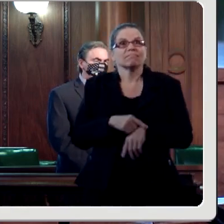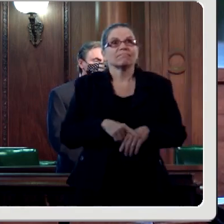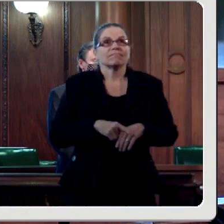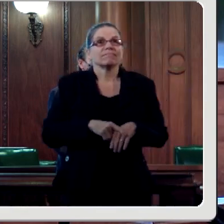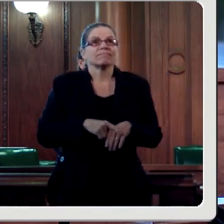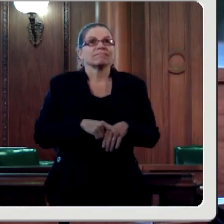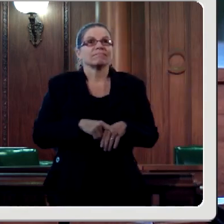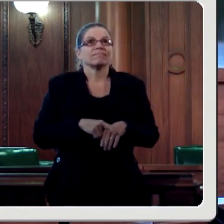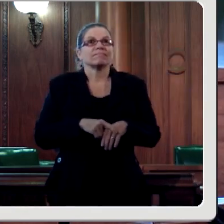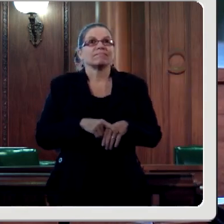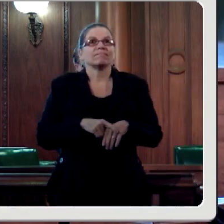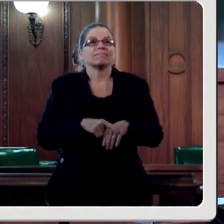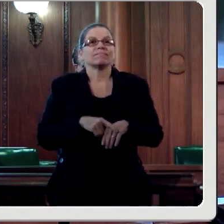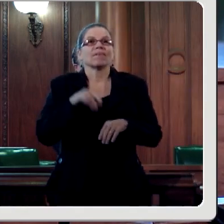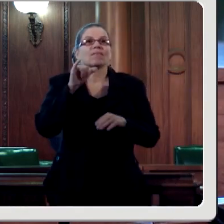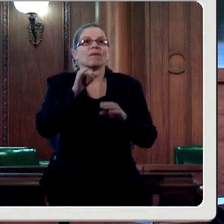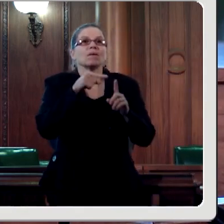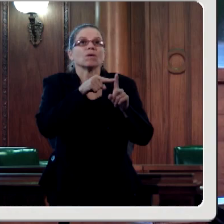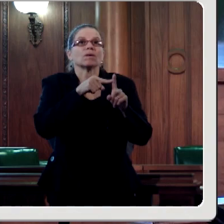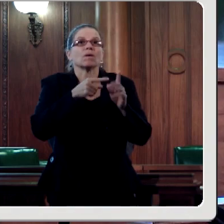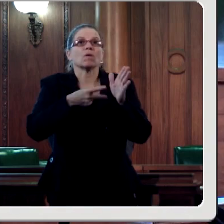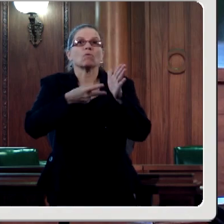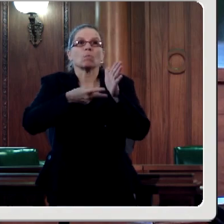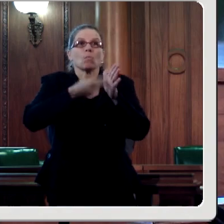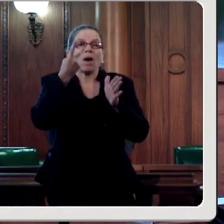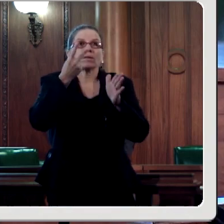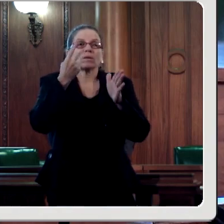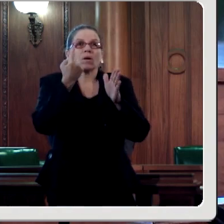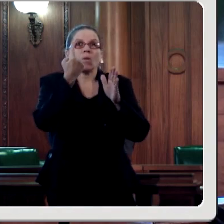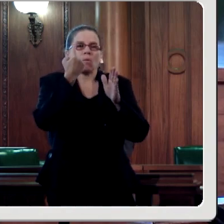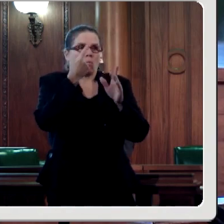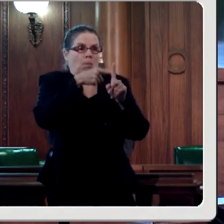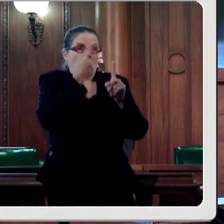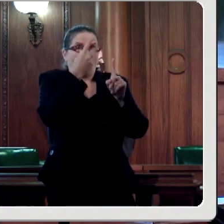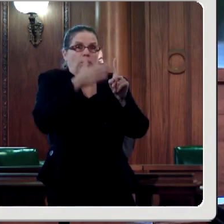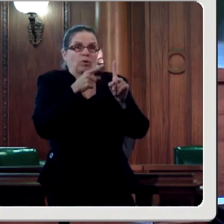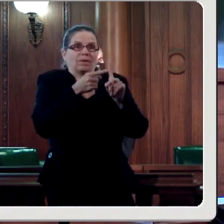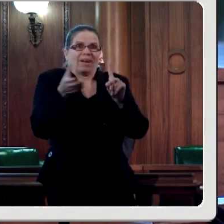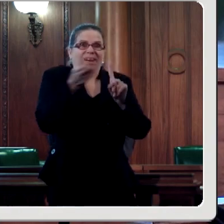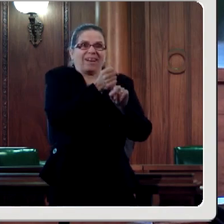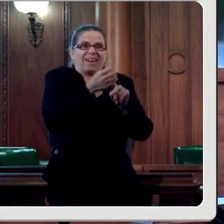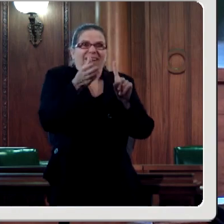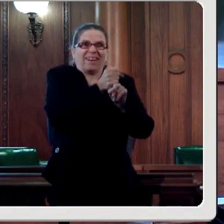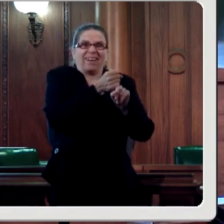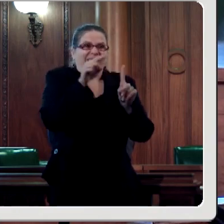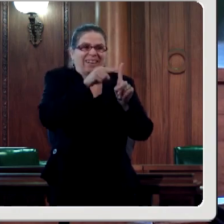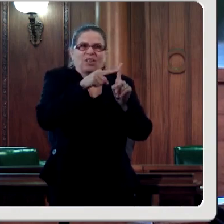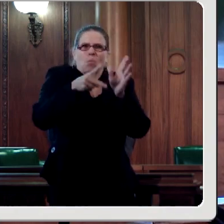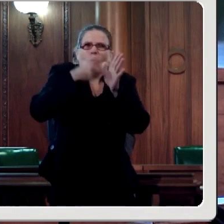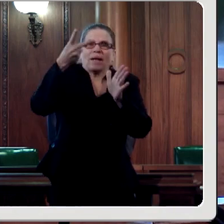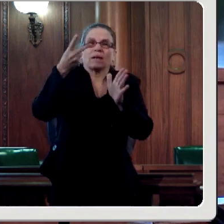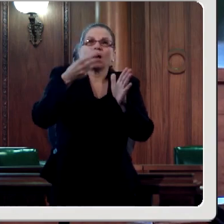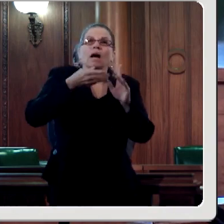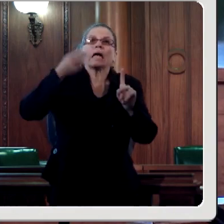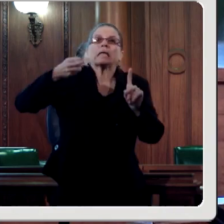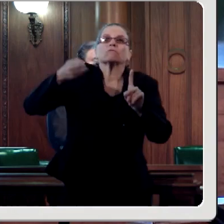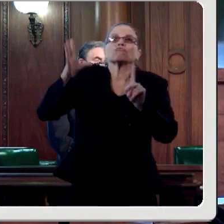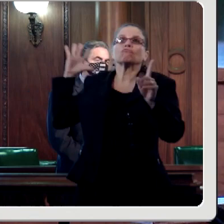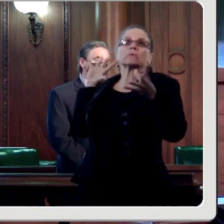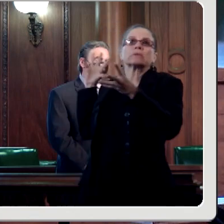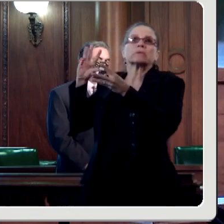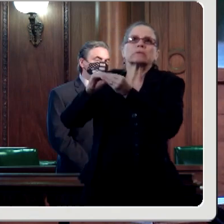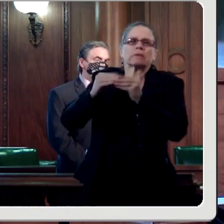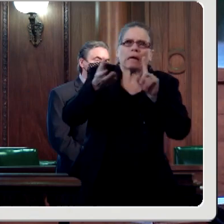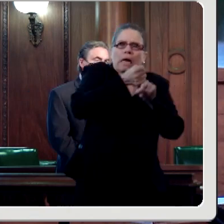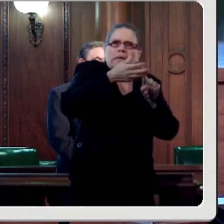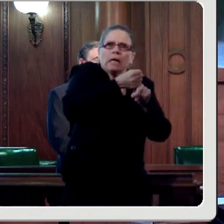in the last 30 days, is back out. He has a horrendous record which includes many firearm offenses.